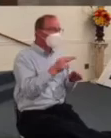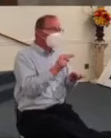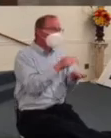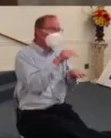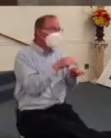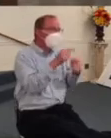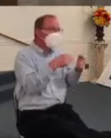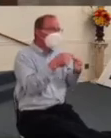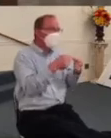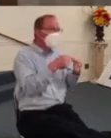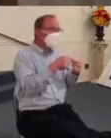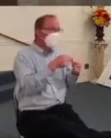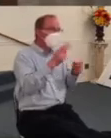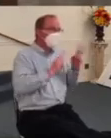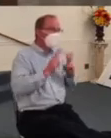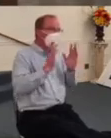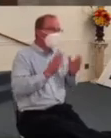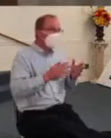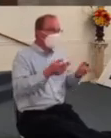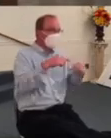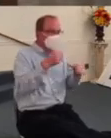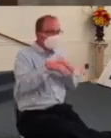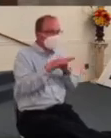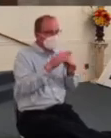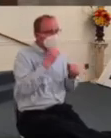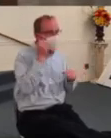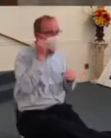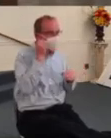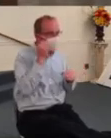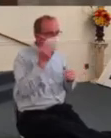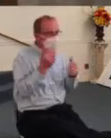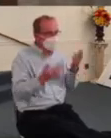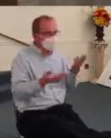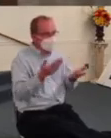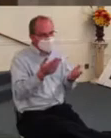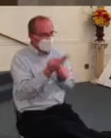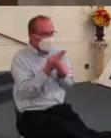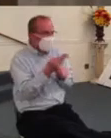sprinkle maybe 2 drops of perfume upon them.